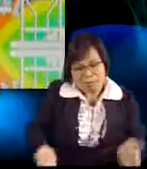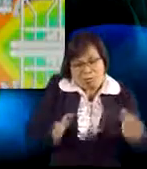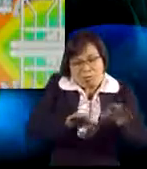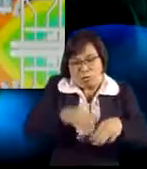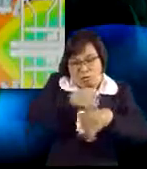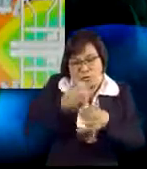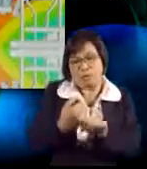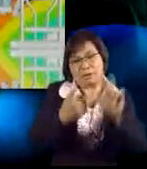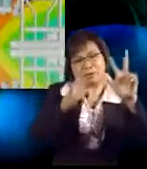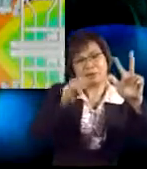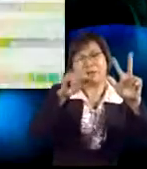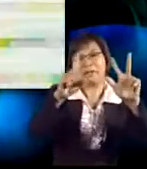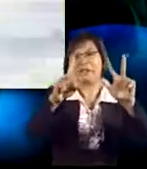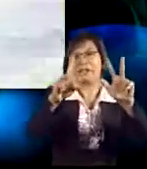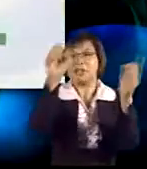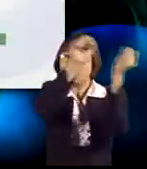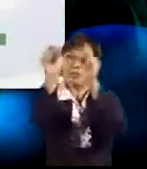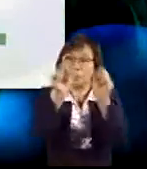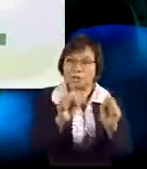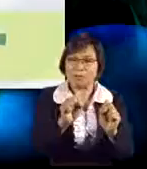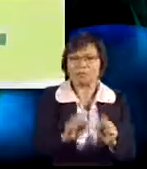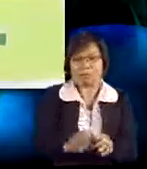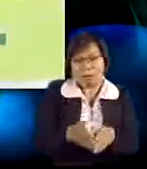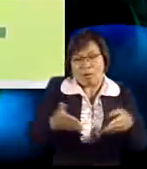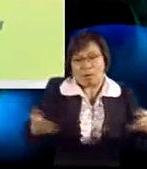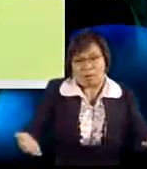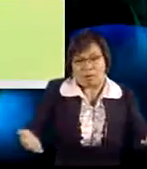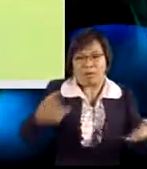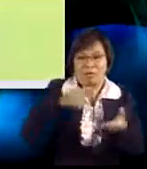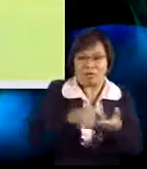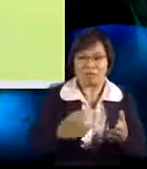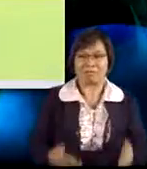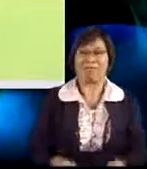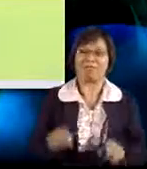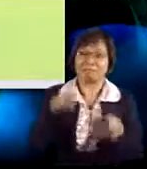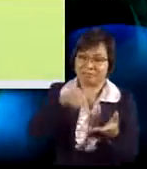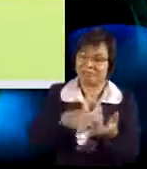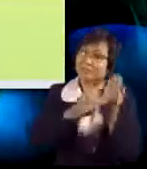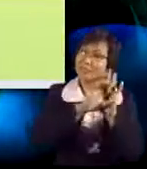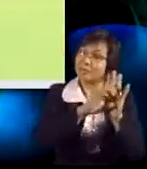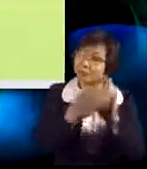make a three-dimensional shape. Here is the net of a cube.